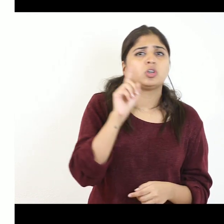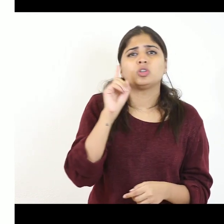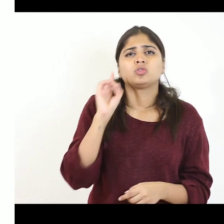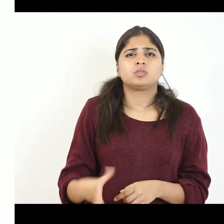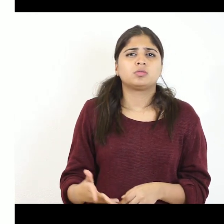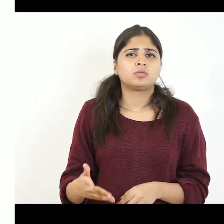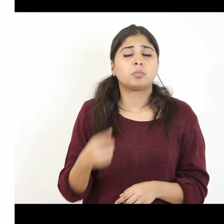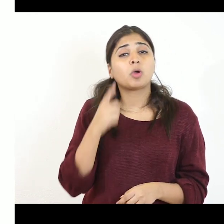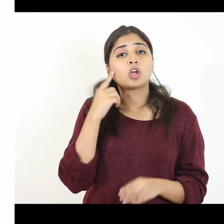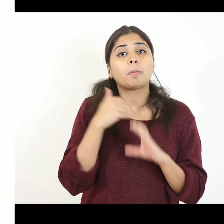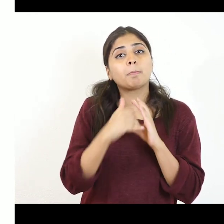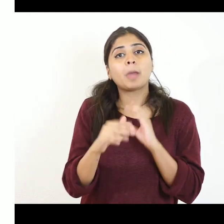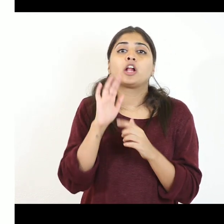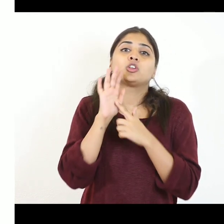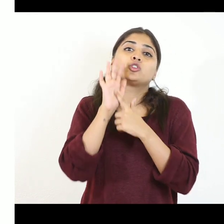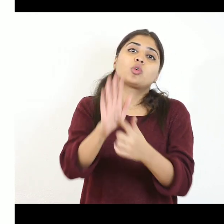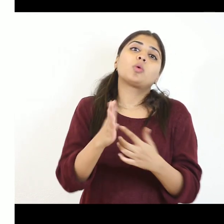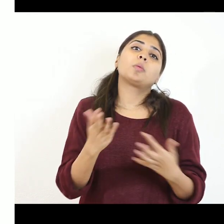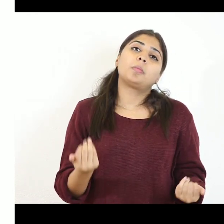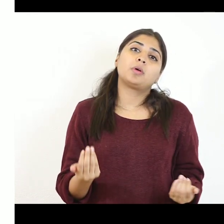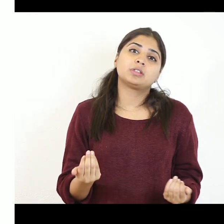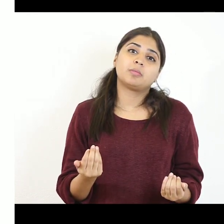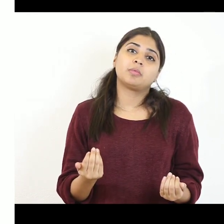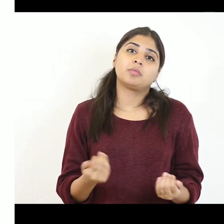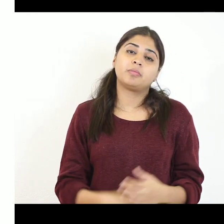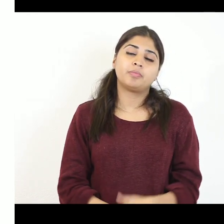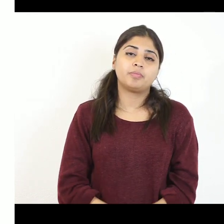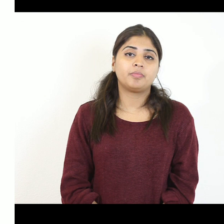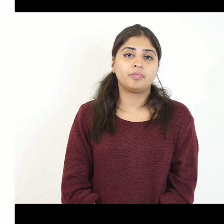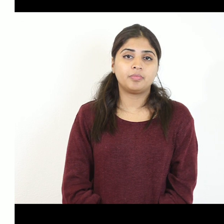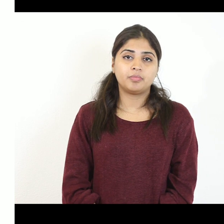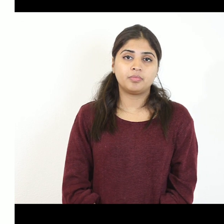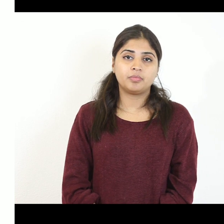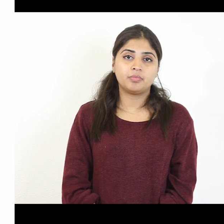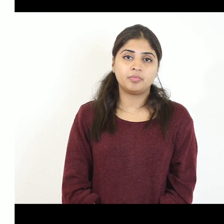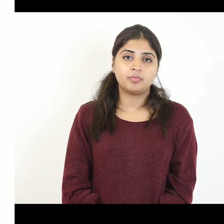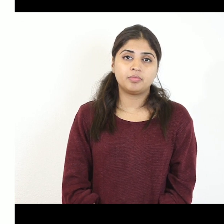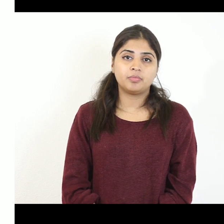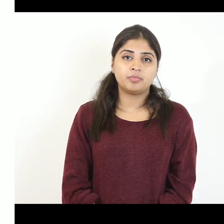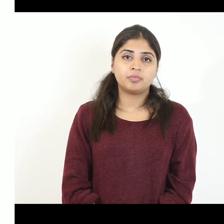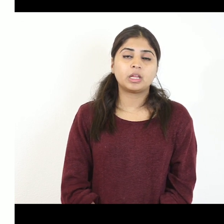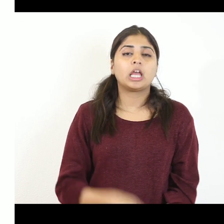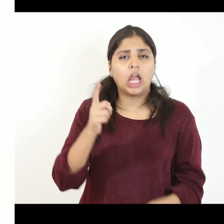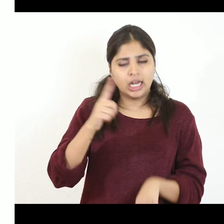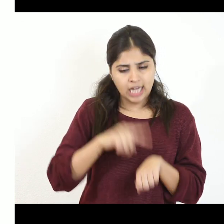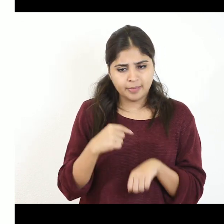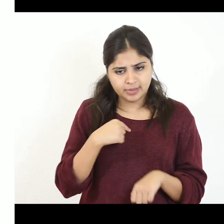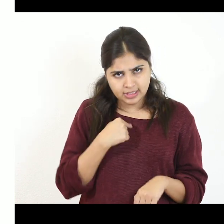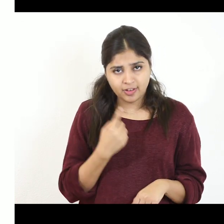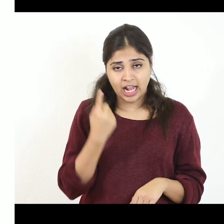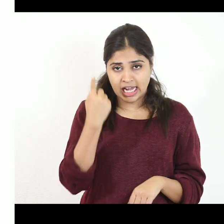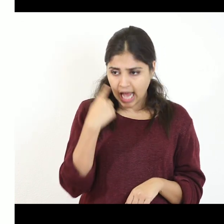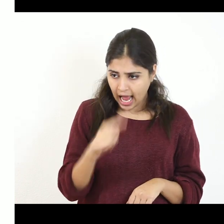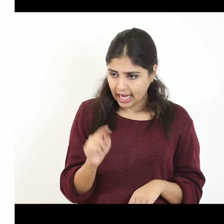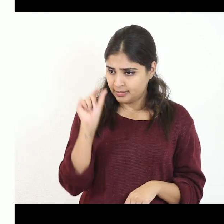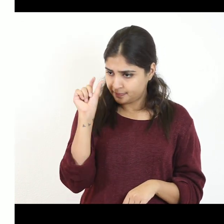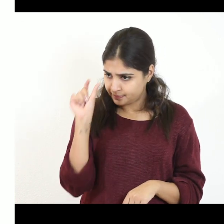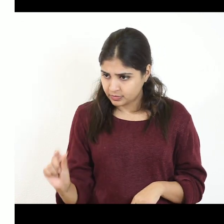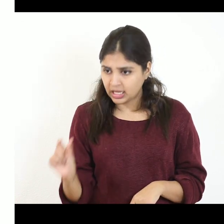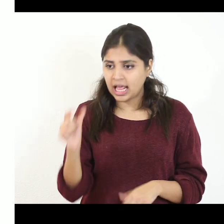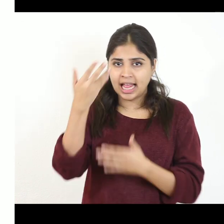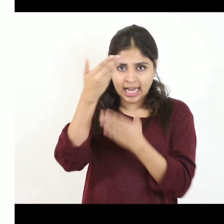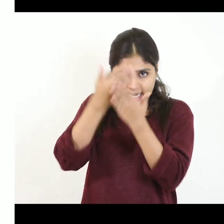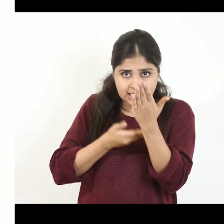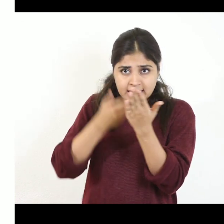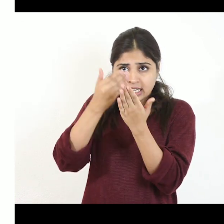customer. Always take your time and choose the right item in any list box or pull down list that you